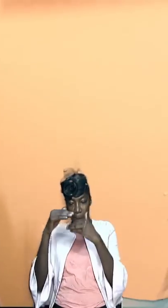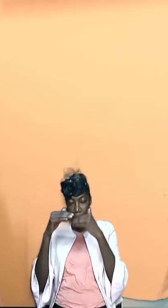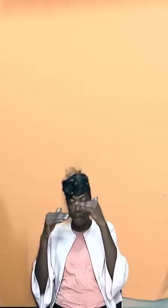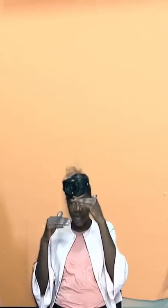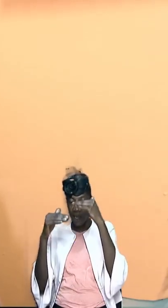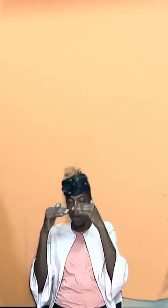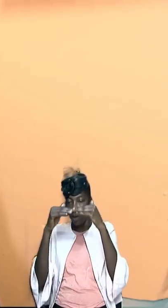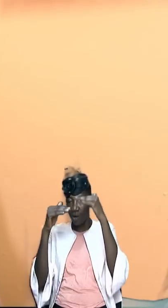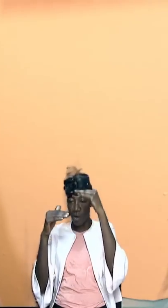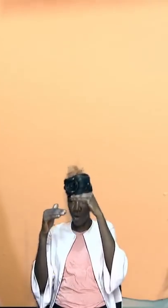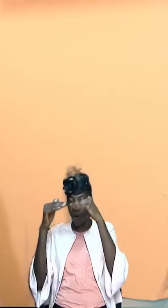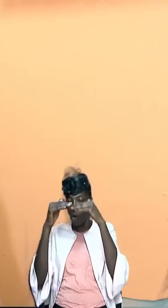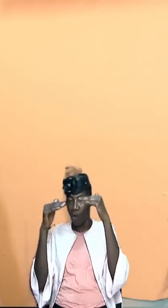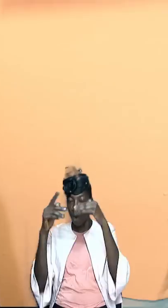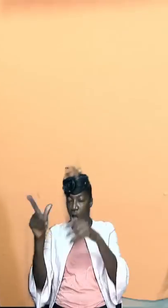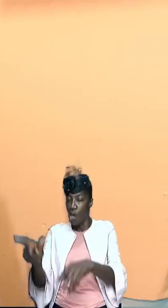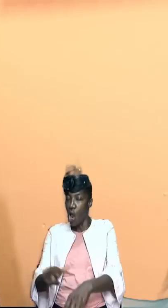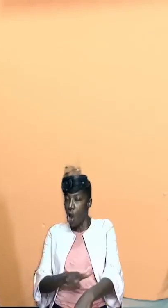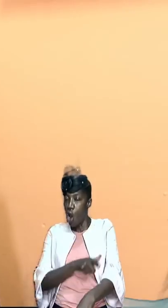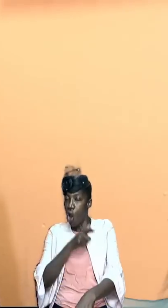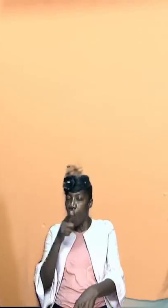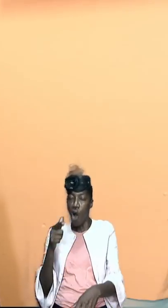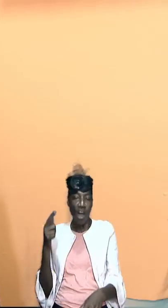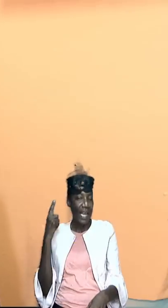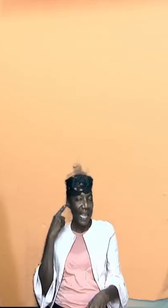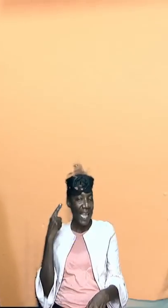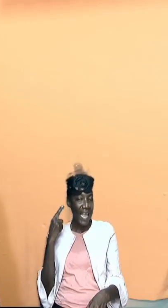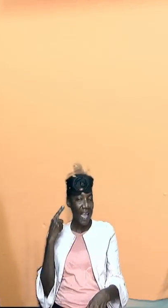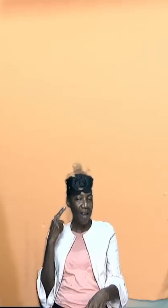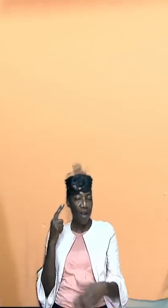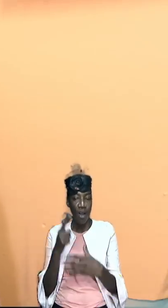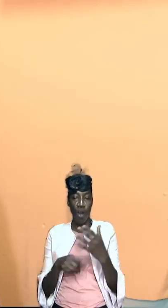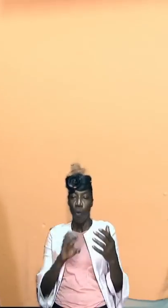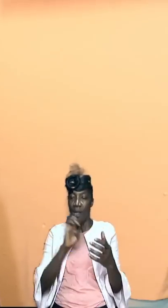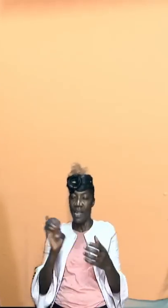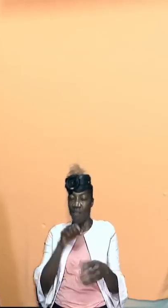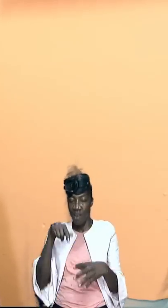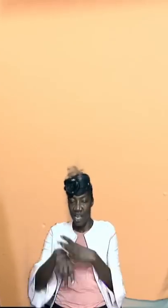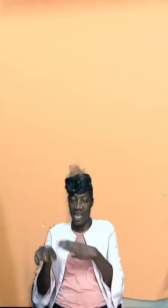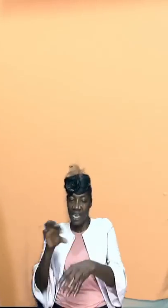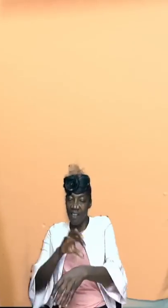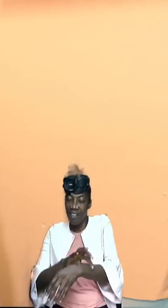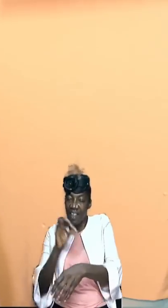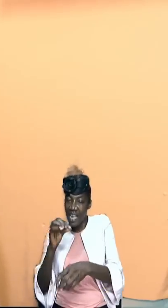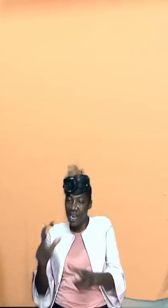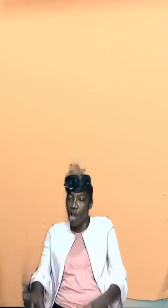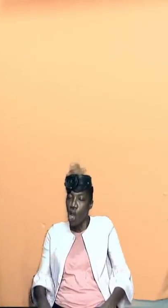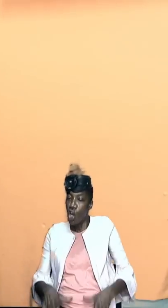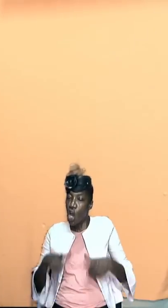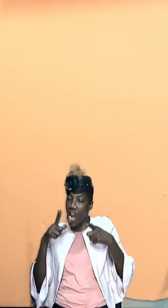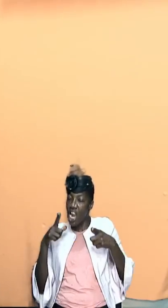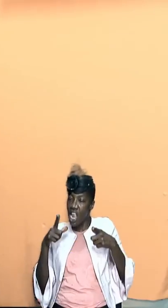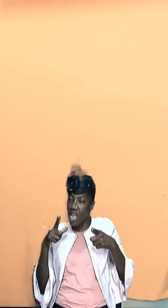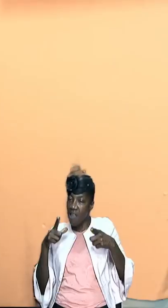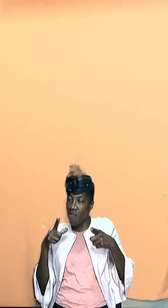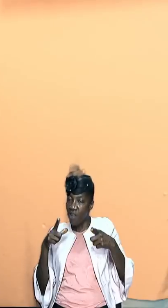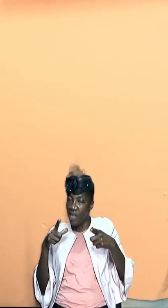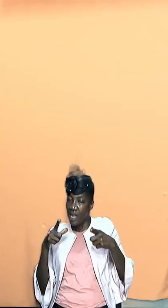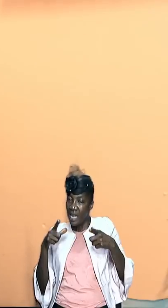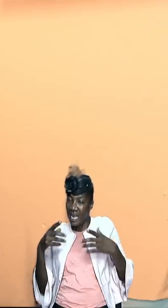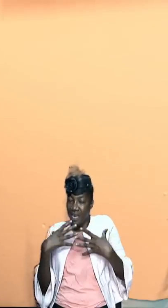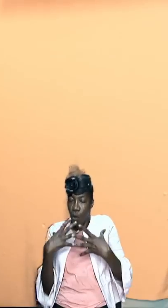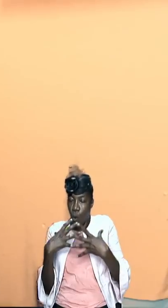the built, the long hair and whatever is in the skin to survive under those harsh,